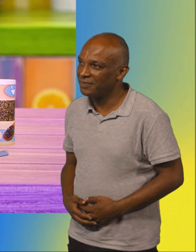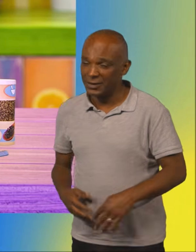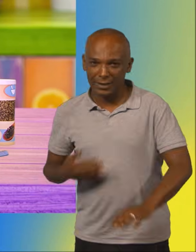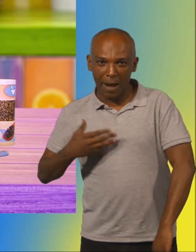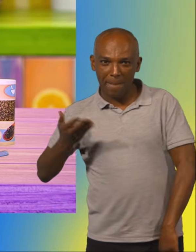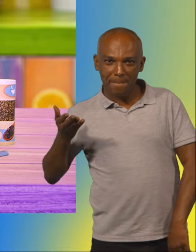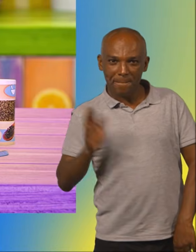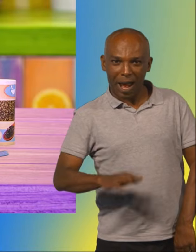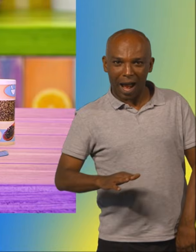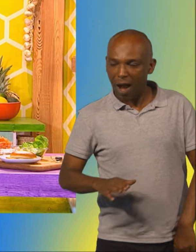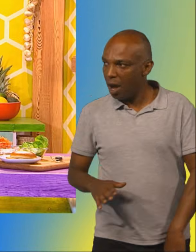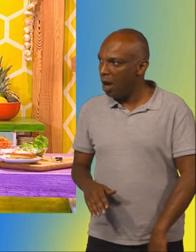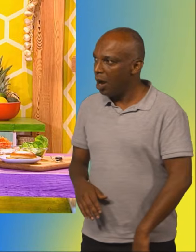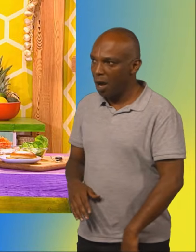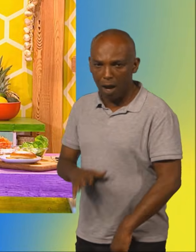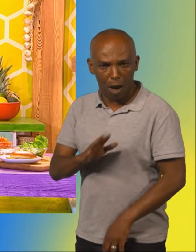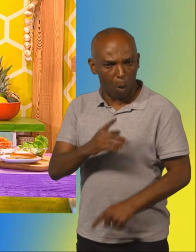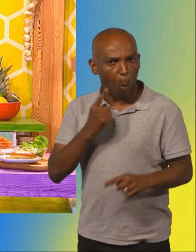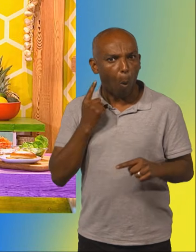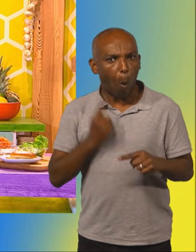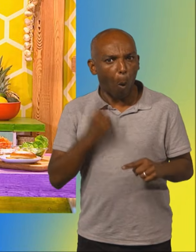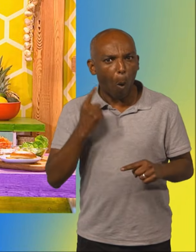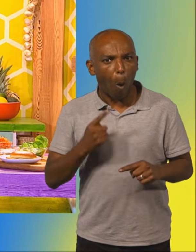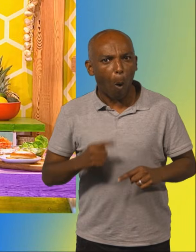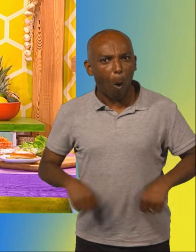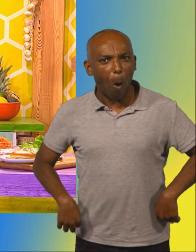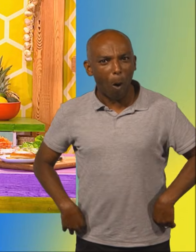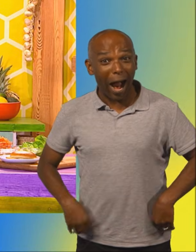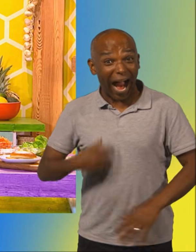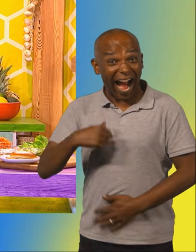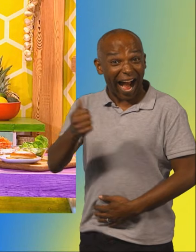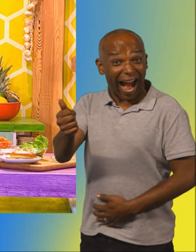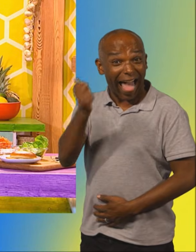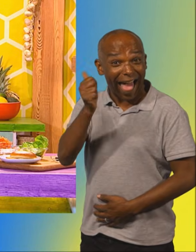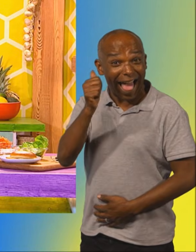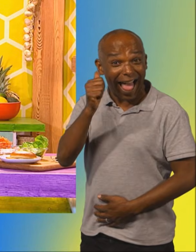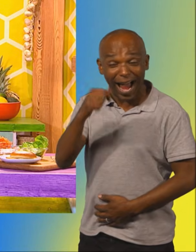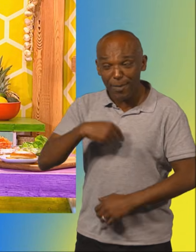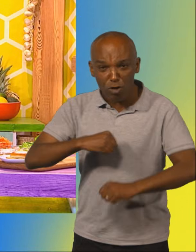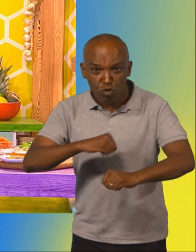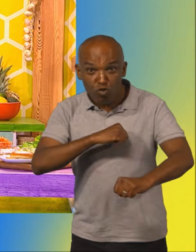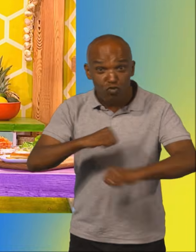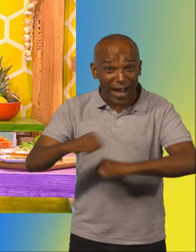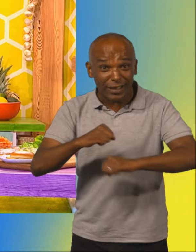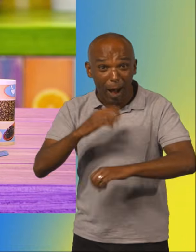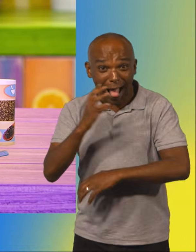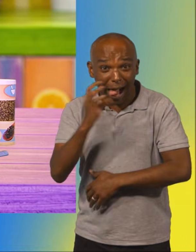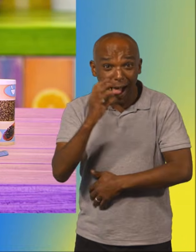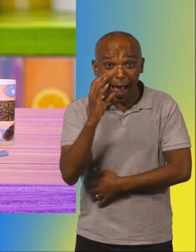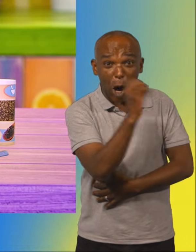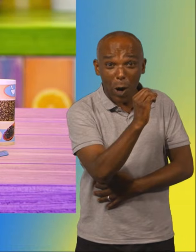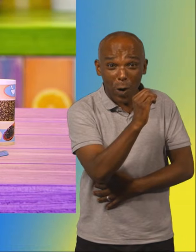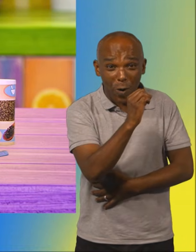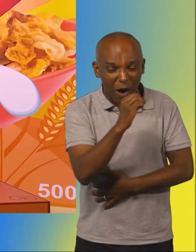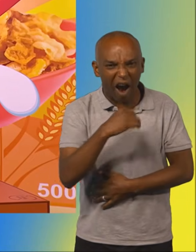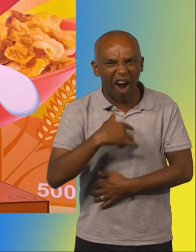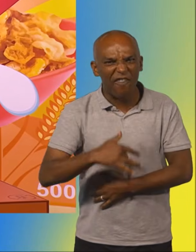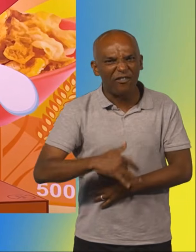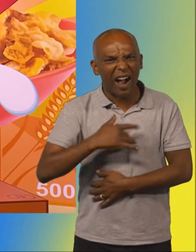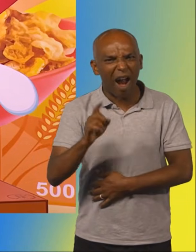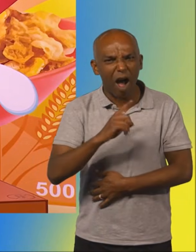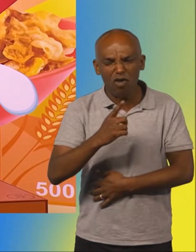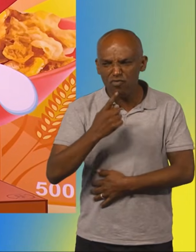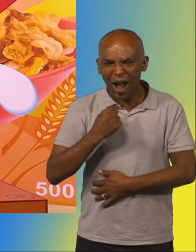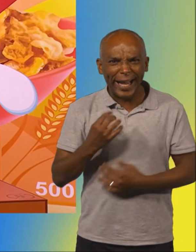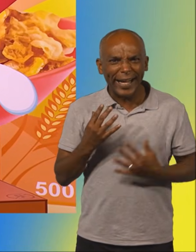Whoa! I'm back! That was quick, Small. Oh, I know. I've been rushing around so much, I feel as